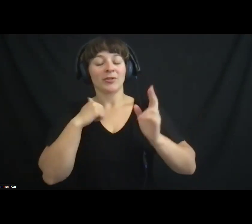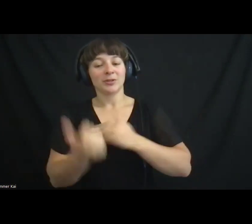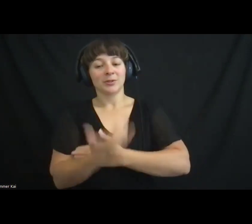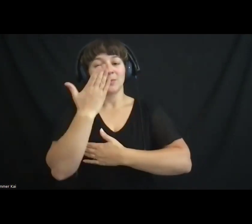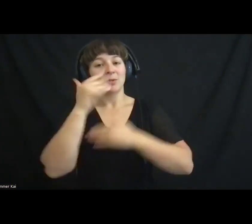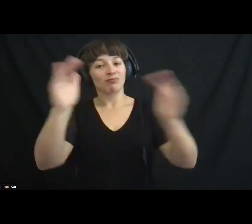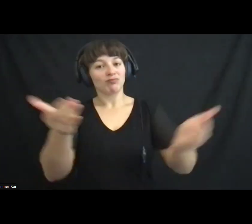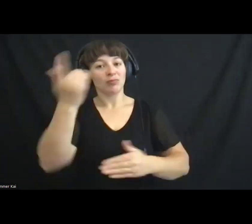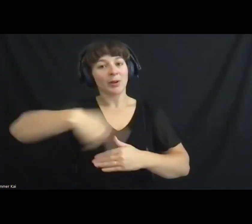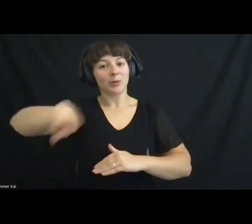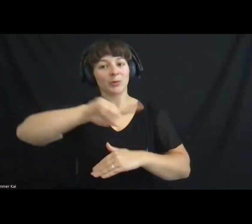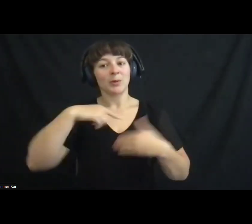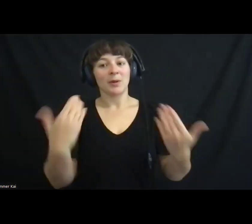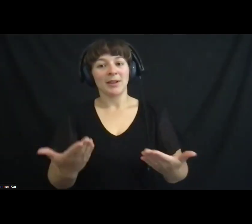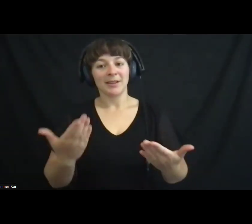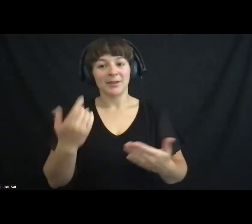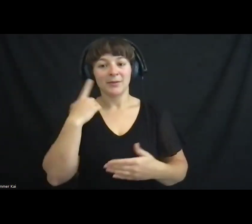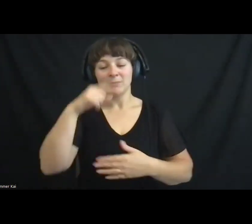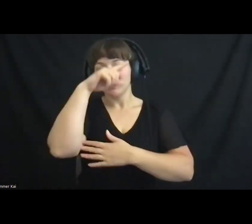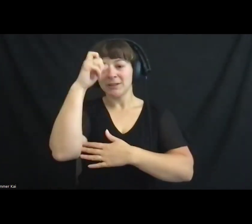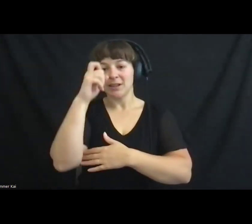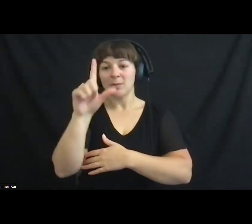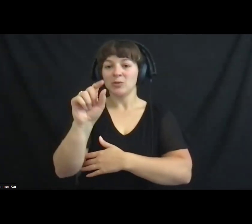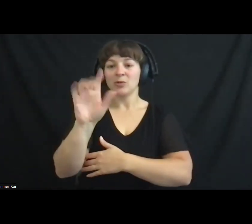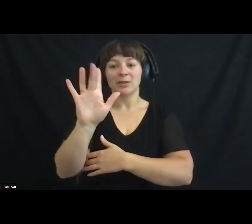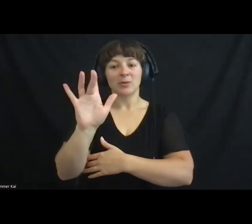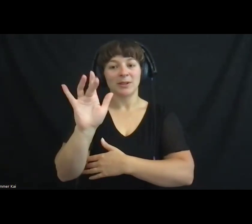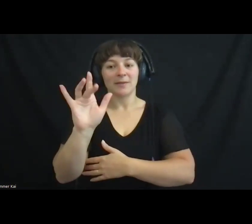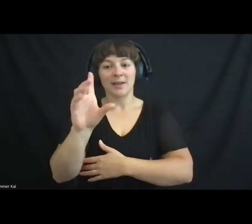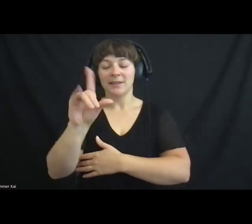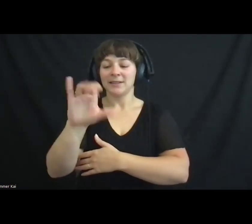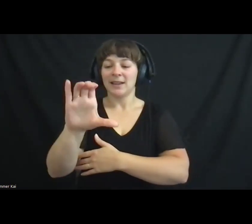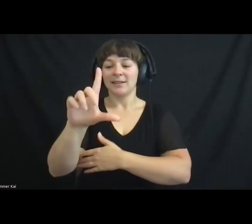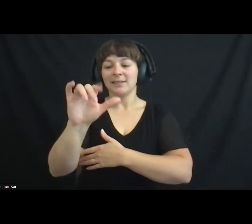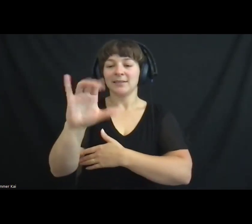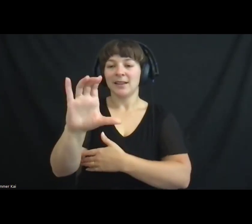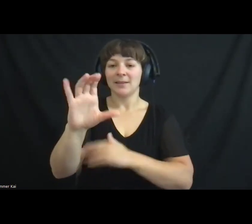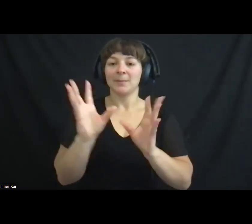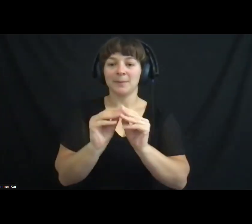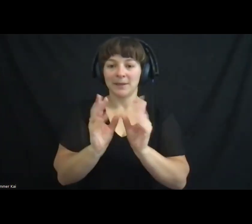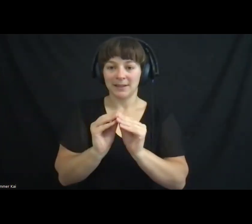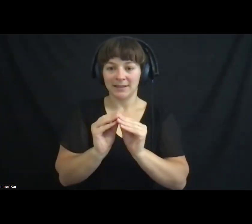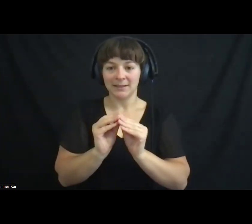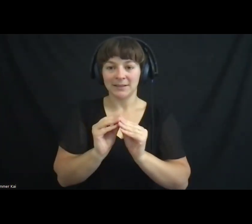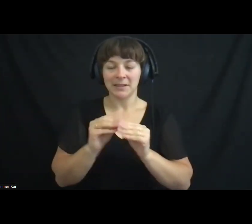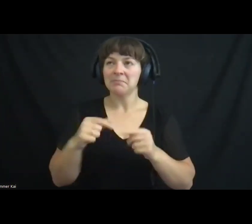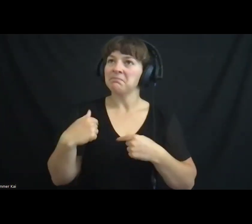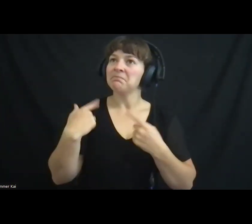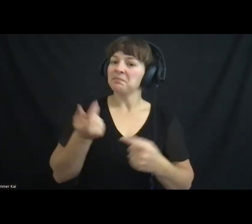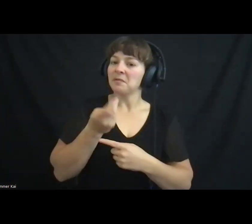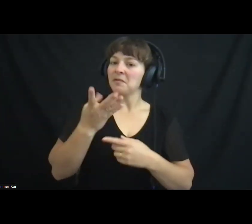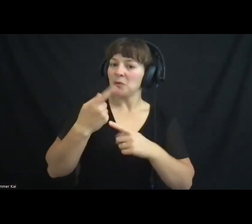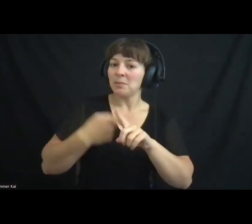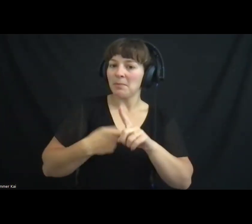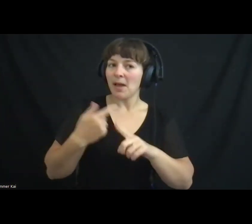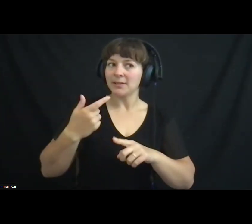to the summer 2025 DACLAC meeting. And it's been a few months since we were all